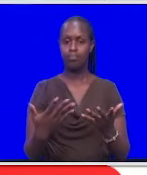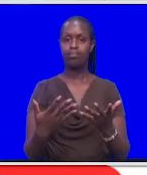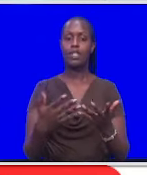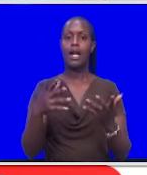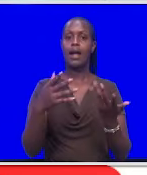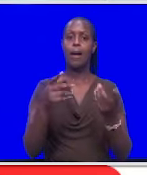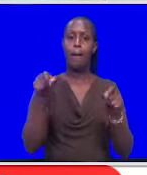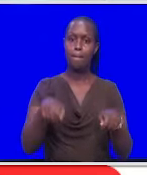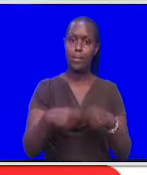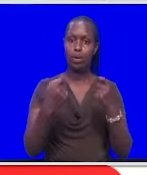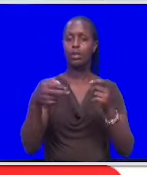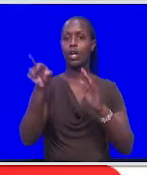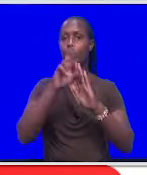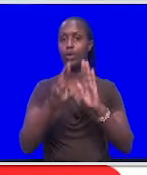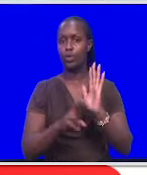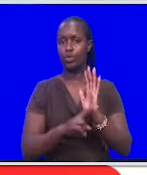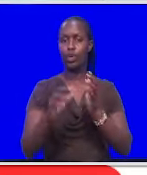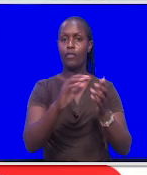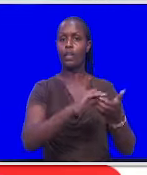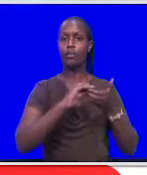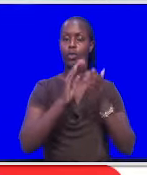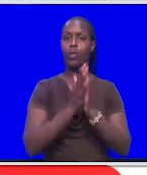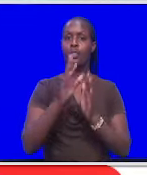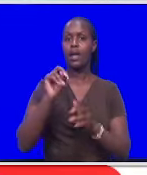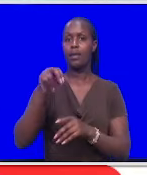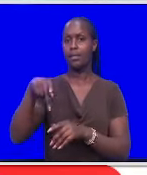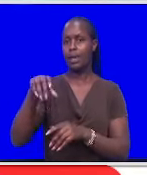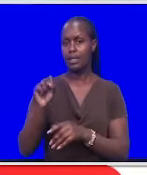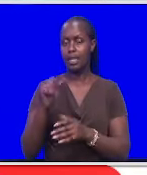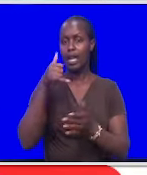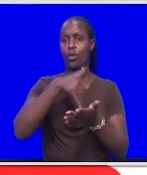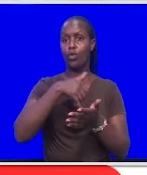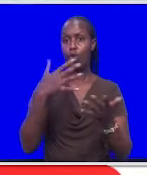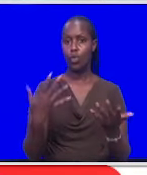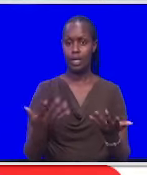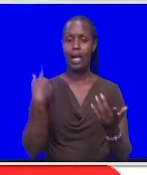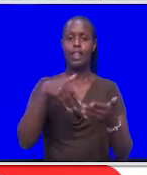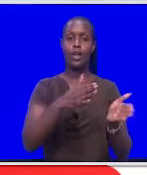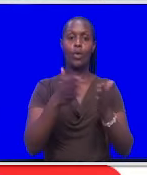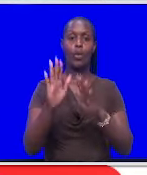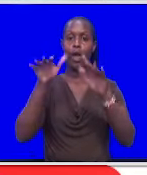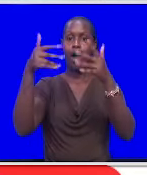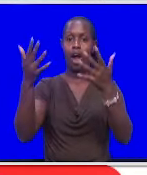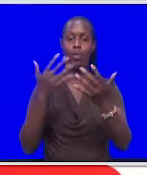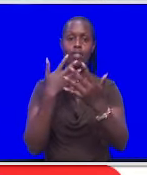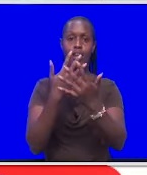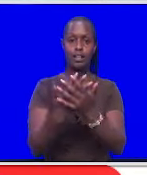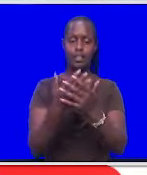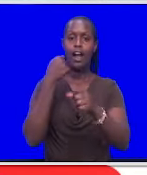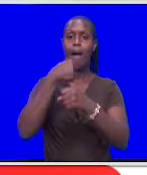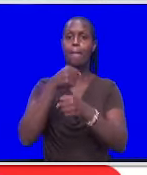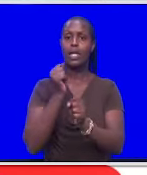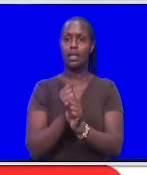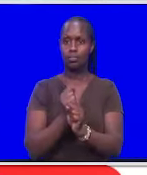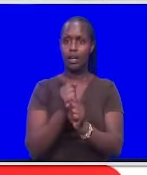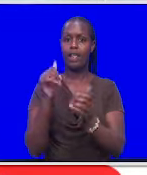and rules of engagement of the National Police Service. This includes the manner in which arrests are being done